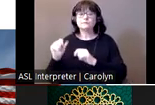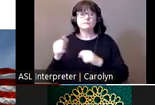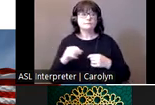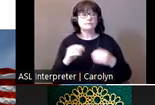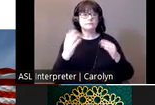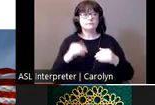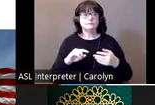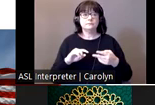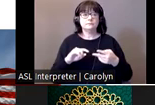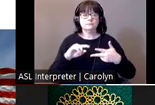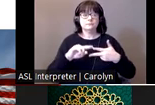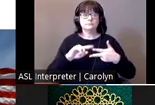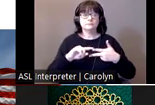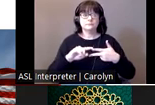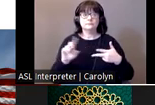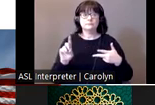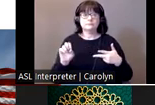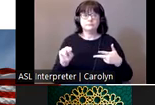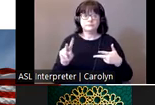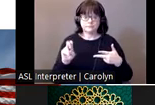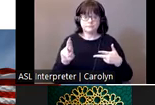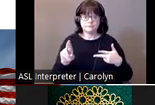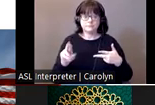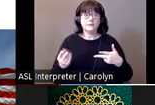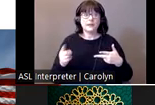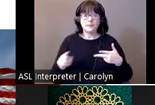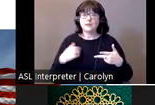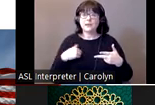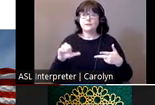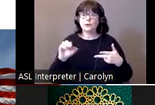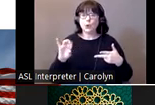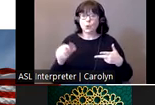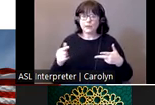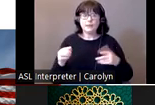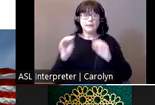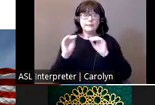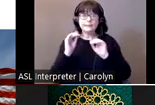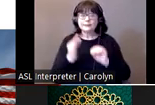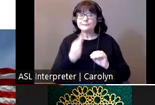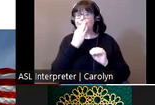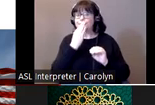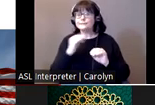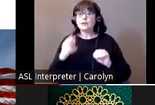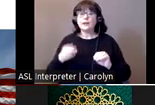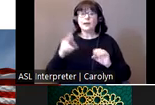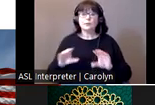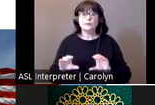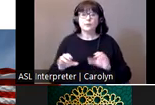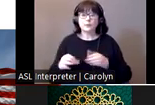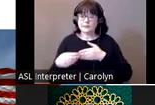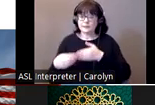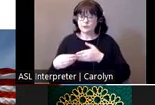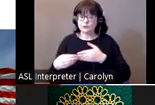3 micro-credentials in coding, teaching excellence, and high performance leadership. And there are literally hundreds of thousands